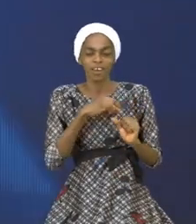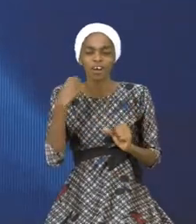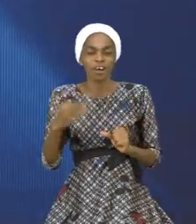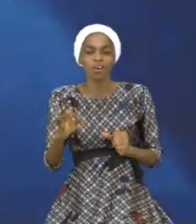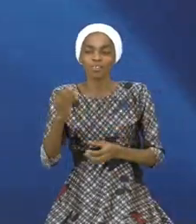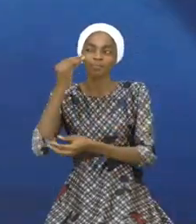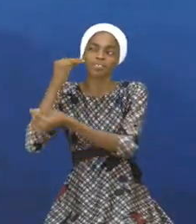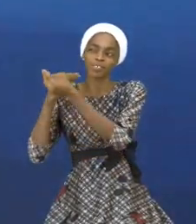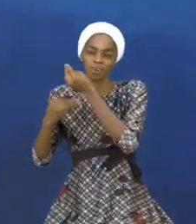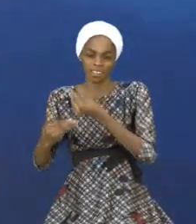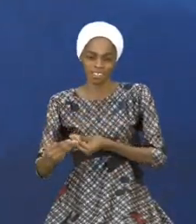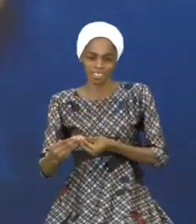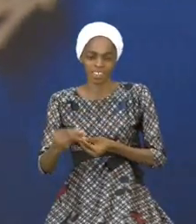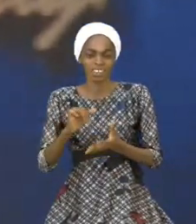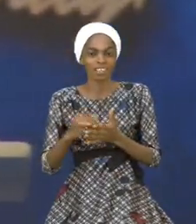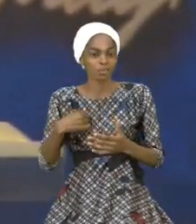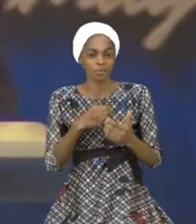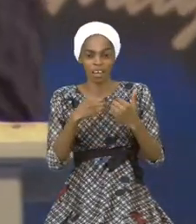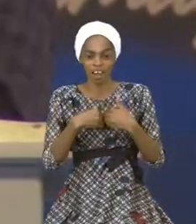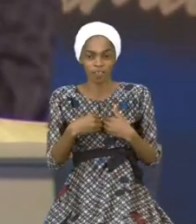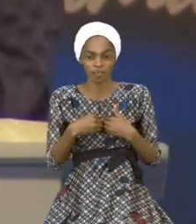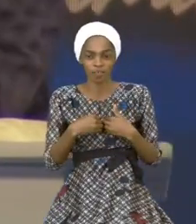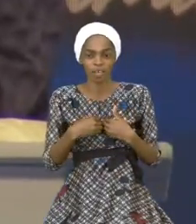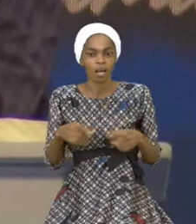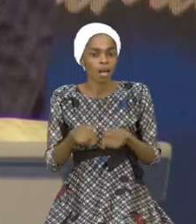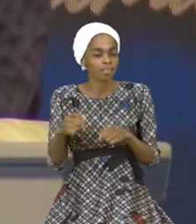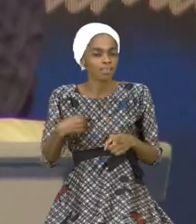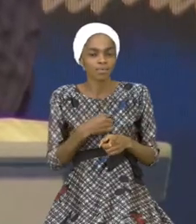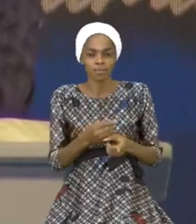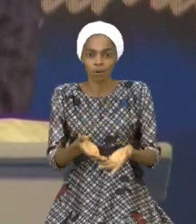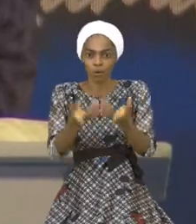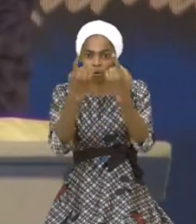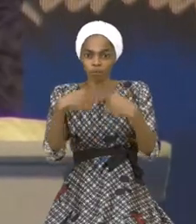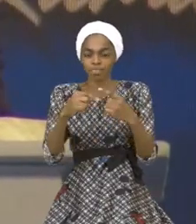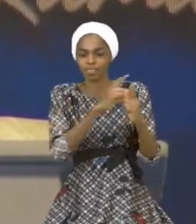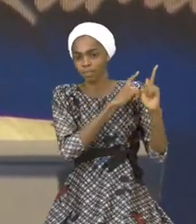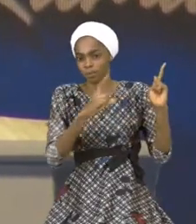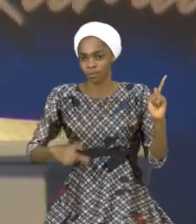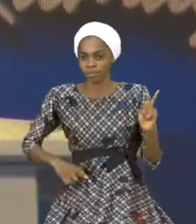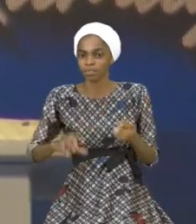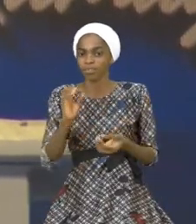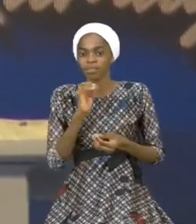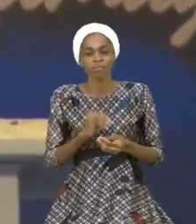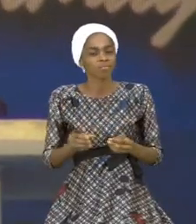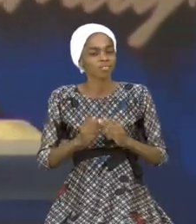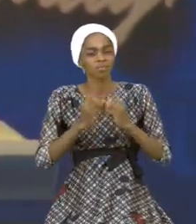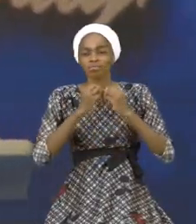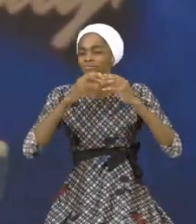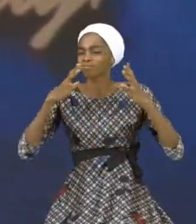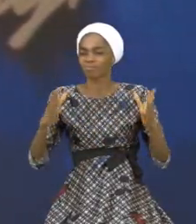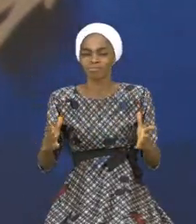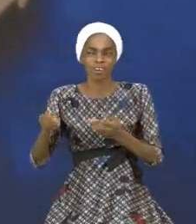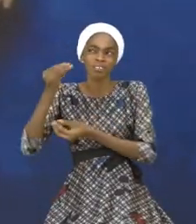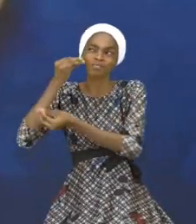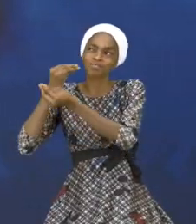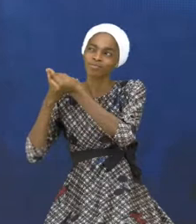birthright that we have as we come to the Lord? numberless